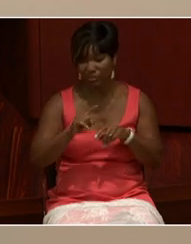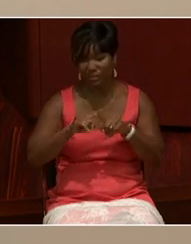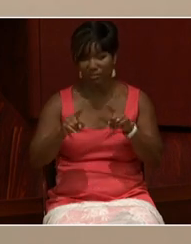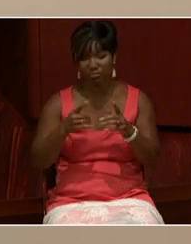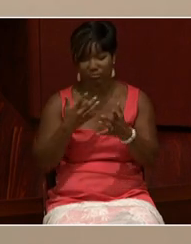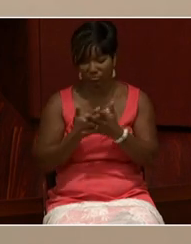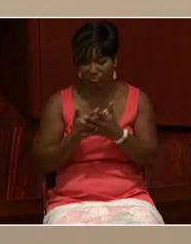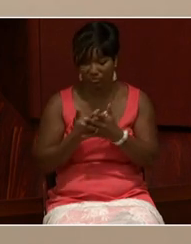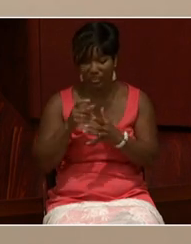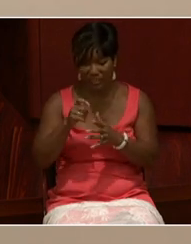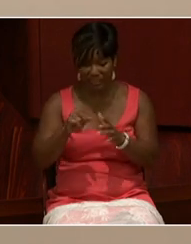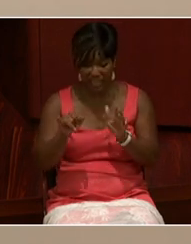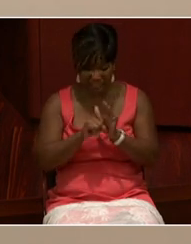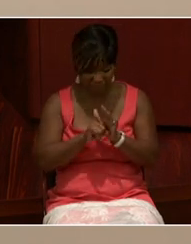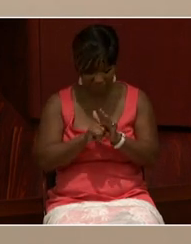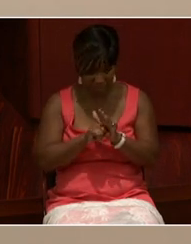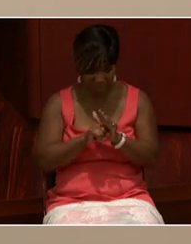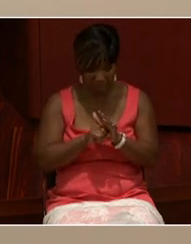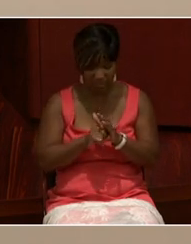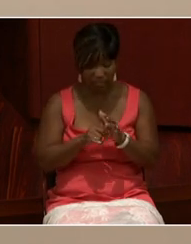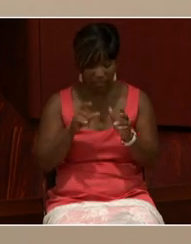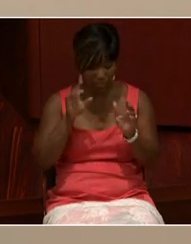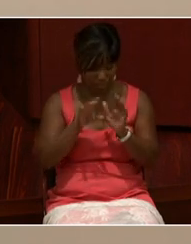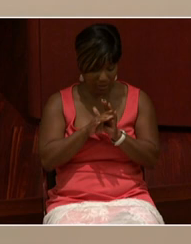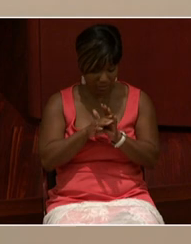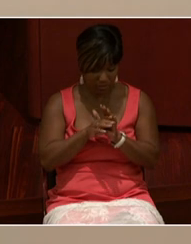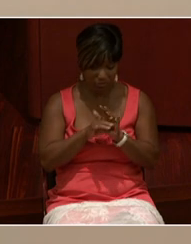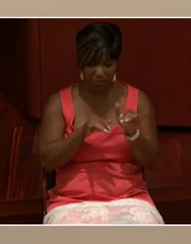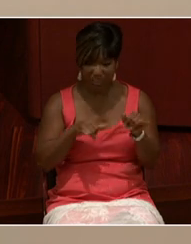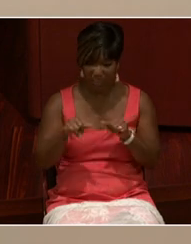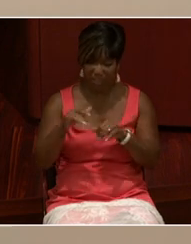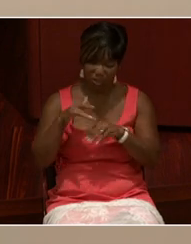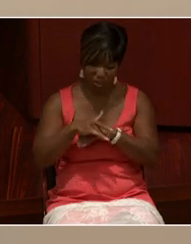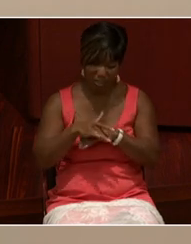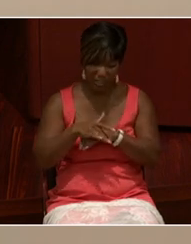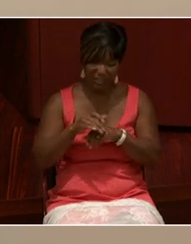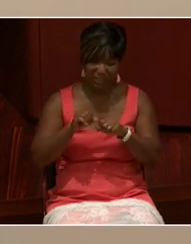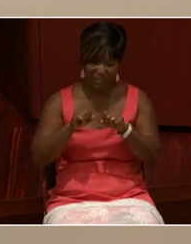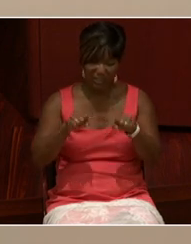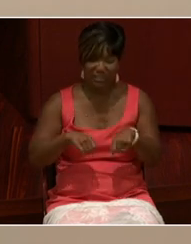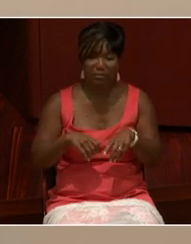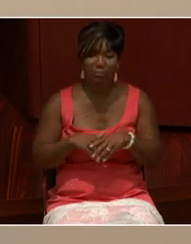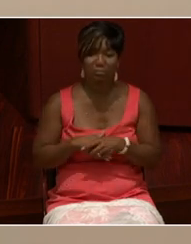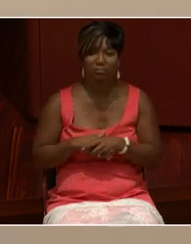the mugshots were standard very early in the prison system.